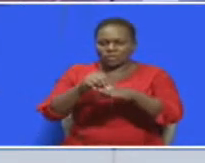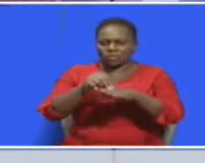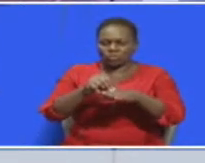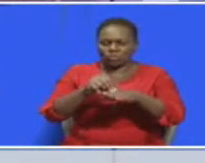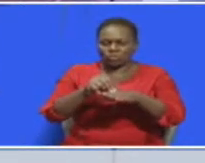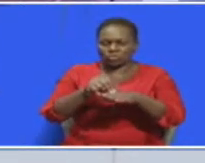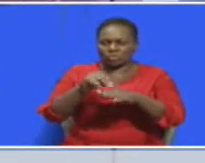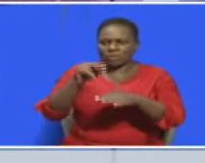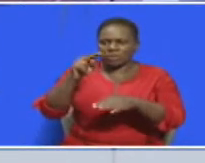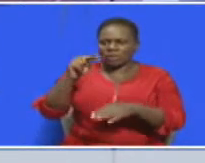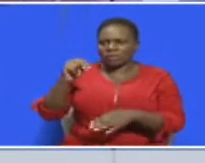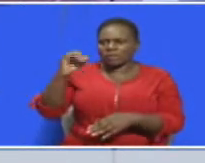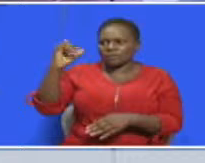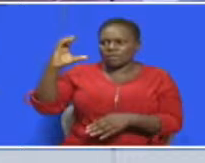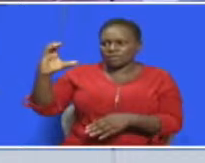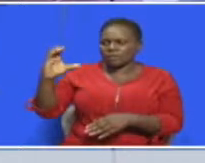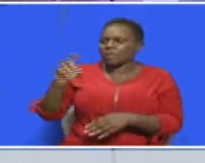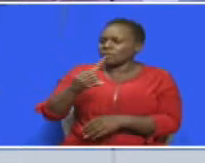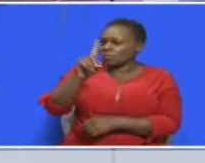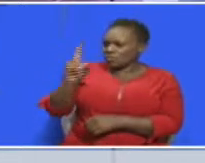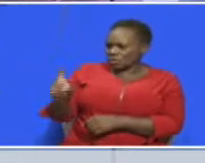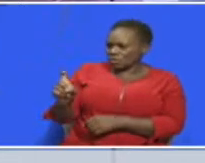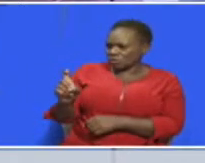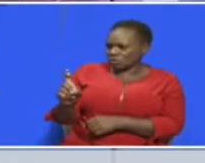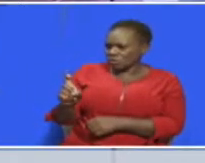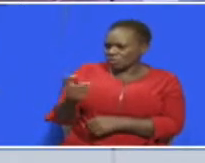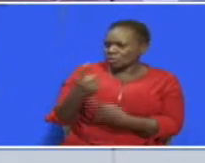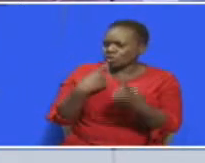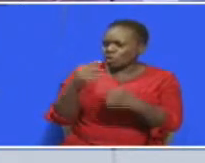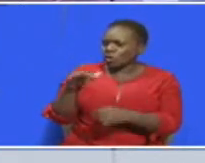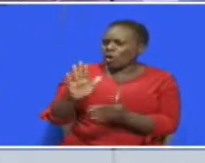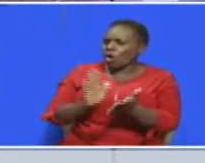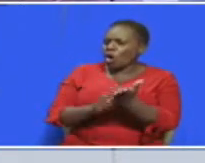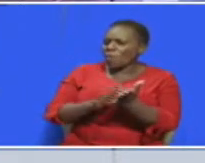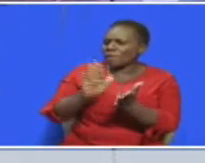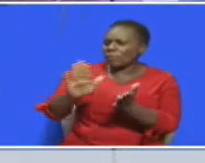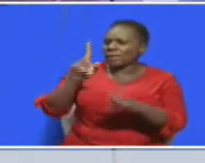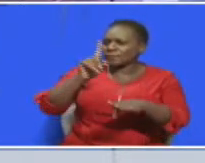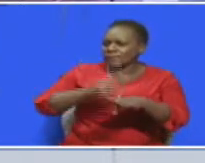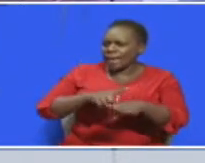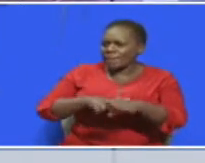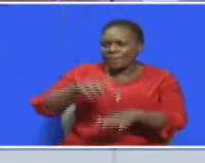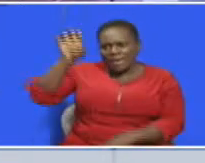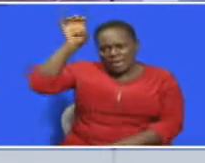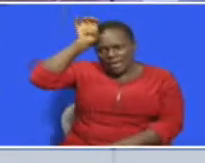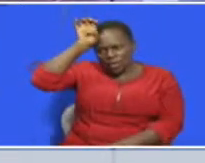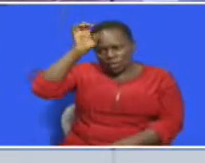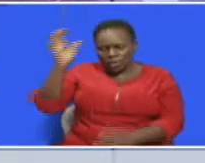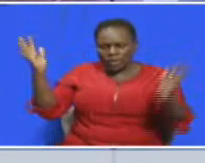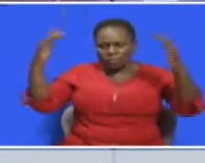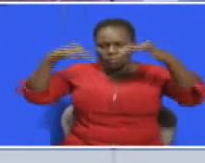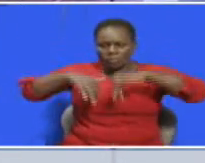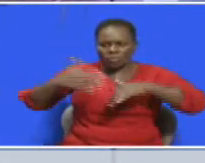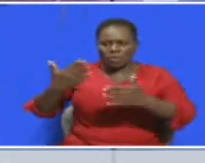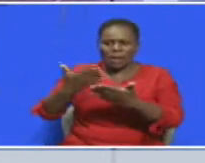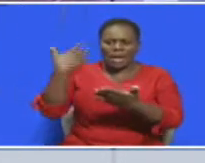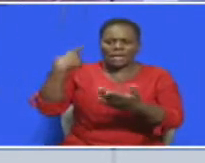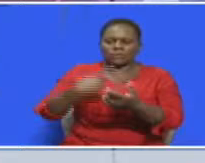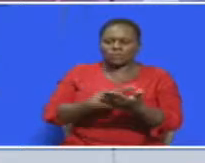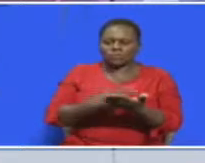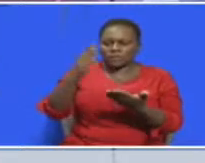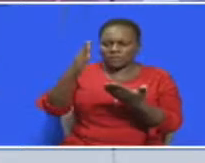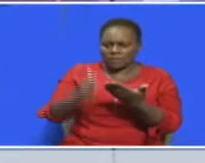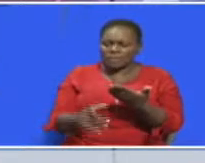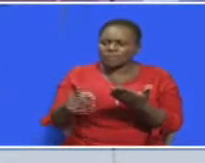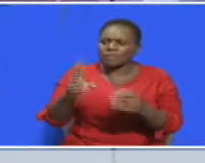and Integration Commission, was questioned over his utterances made during an Eldoret rally last weekend. He maintains